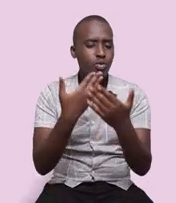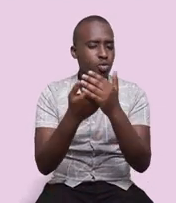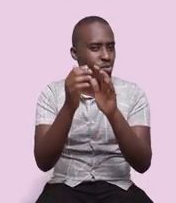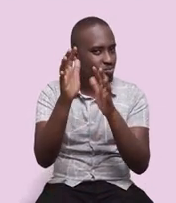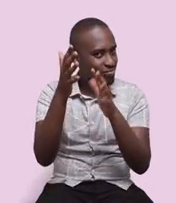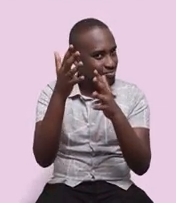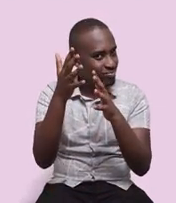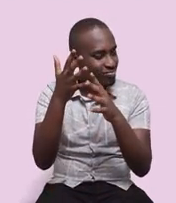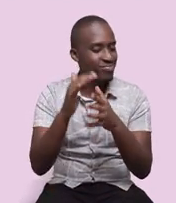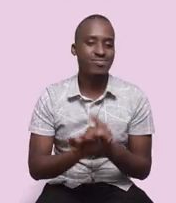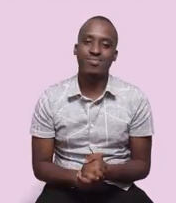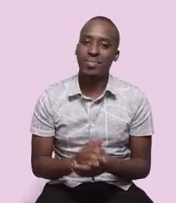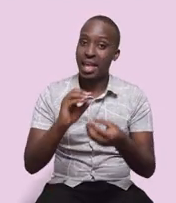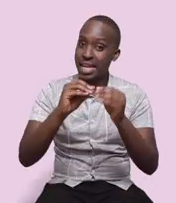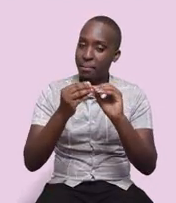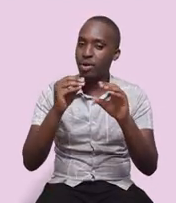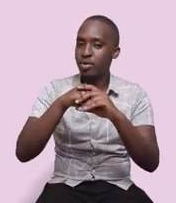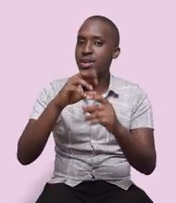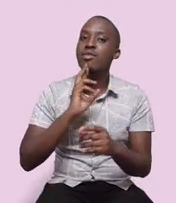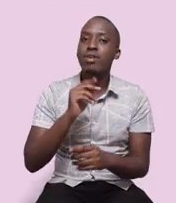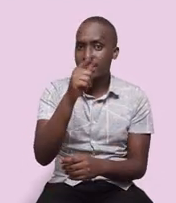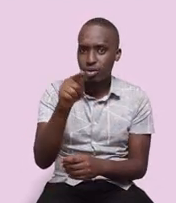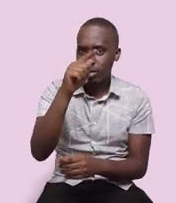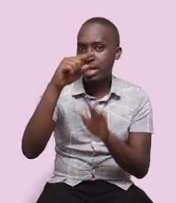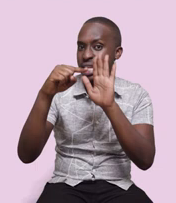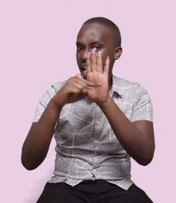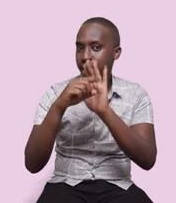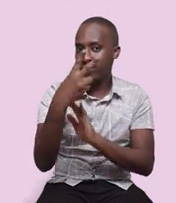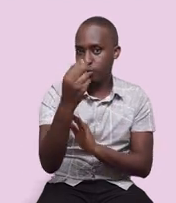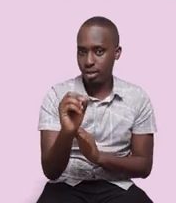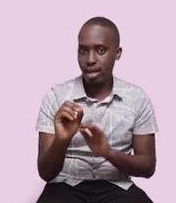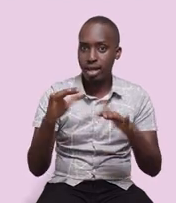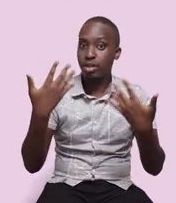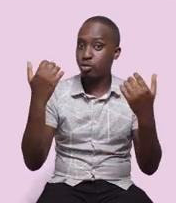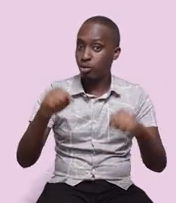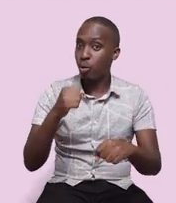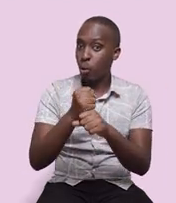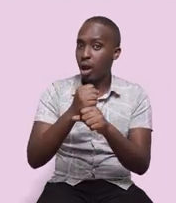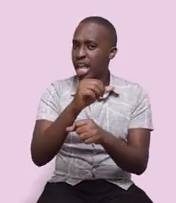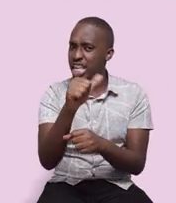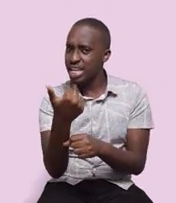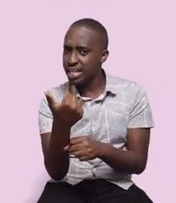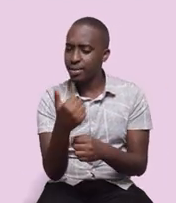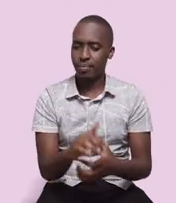Good! The number on the red dot is negative 20. Can do one